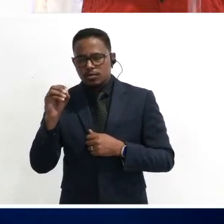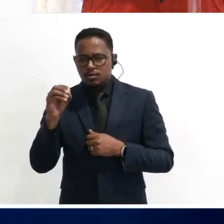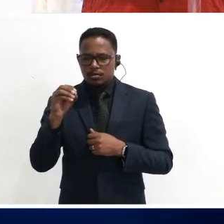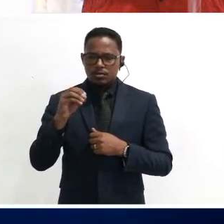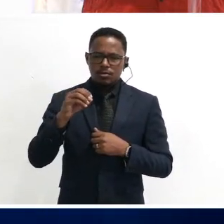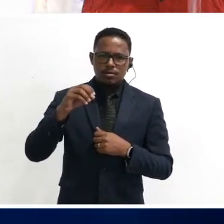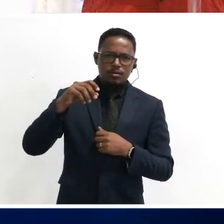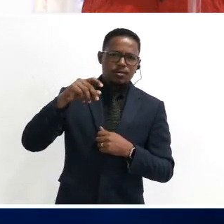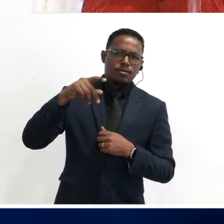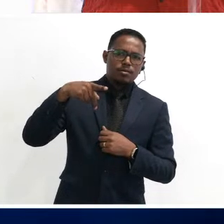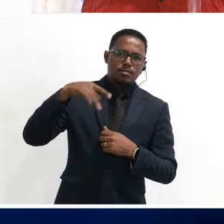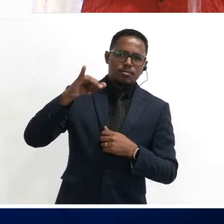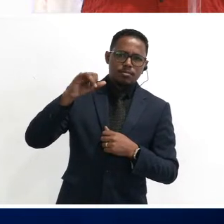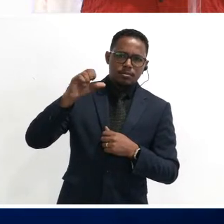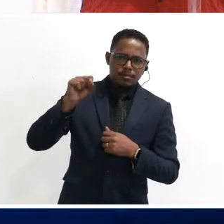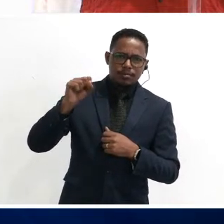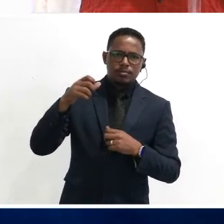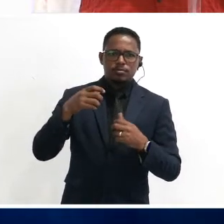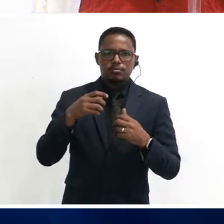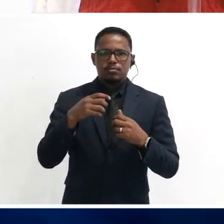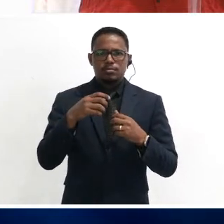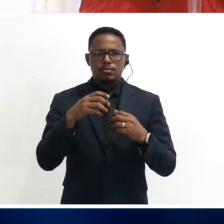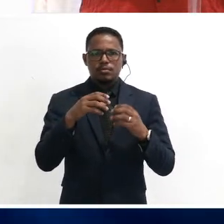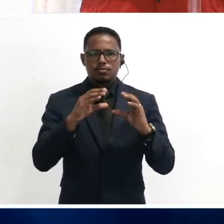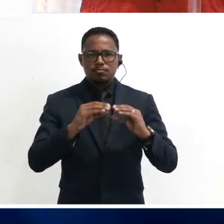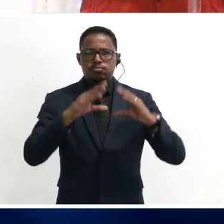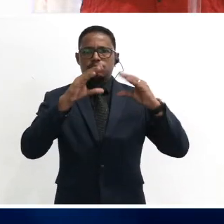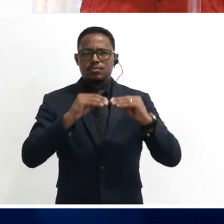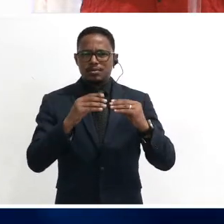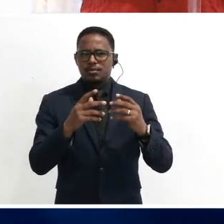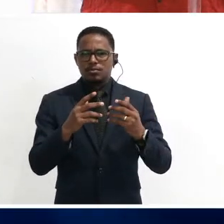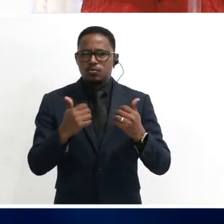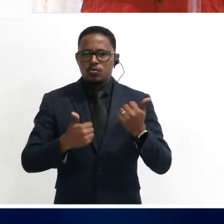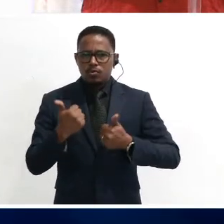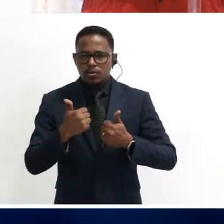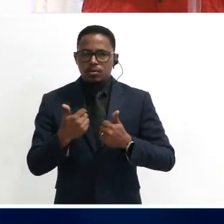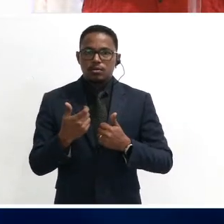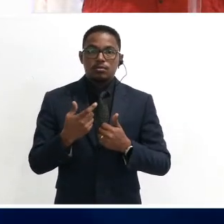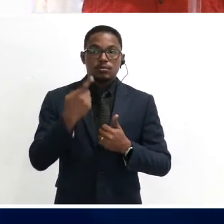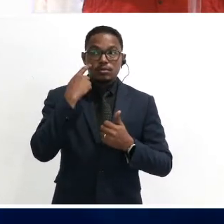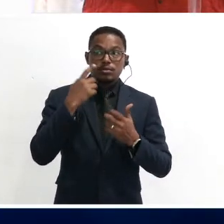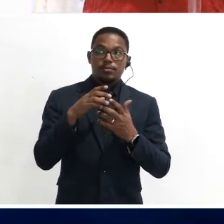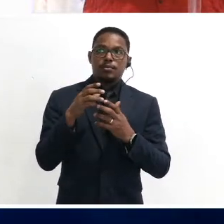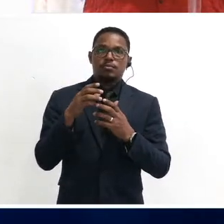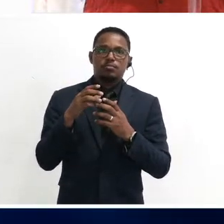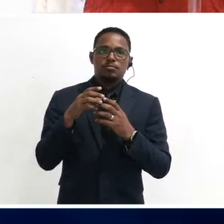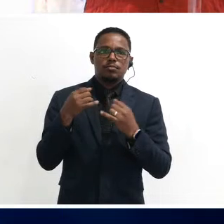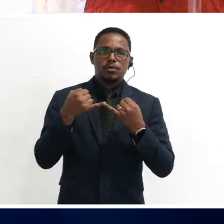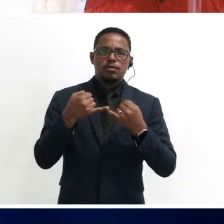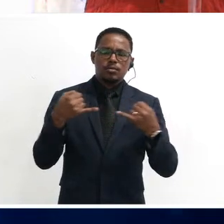from printed wiring boards to HDI substrates